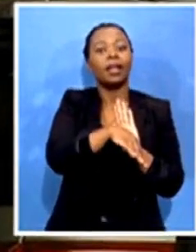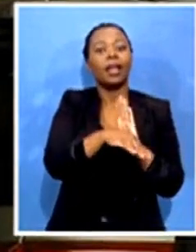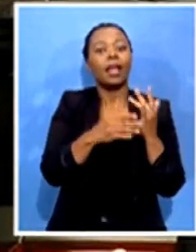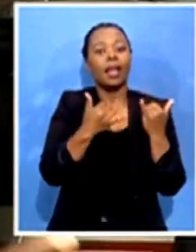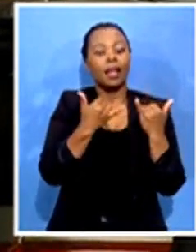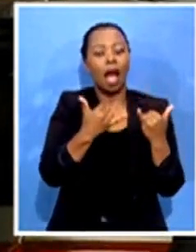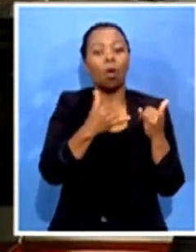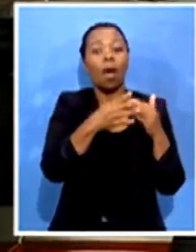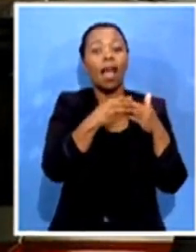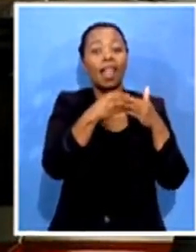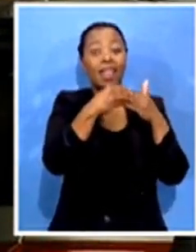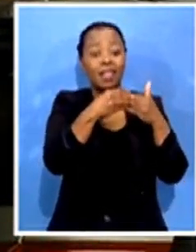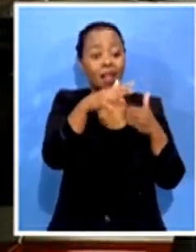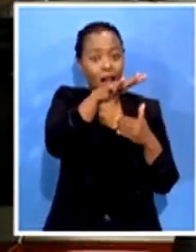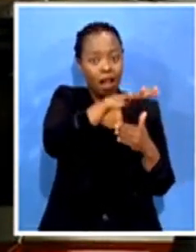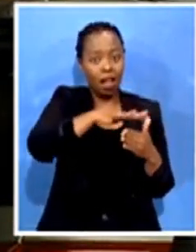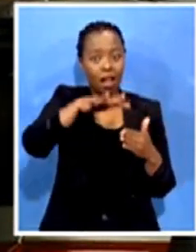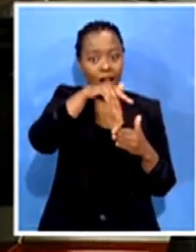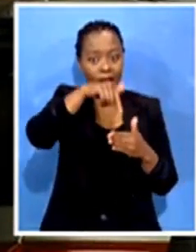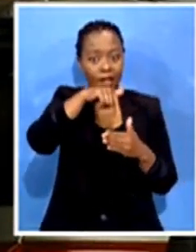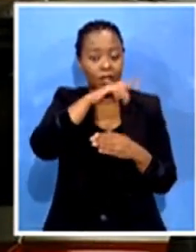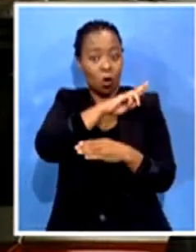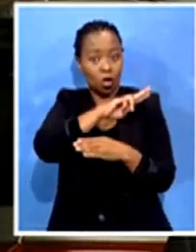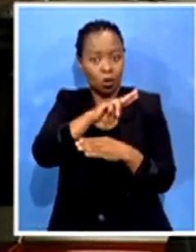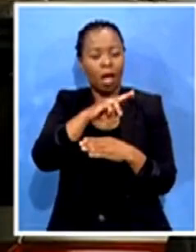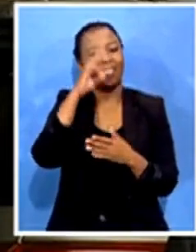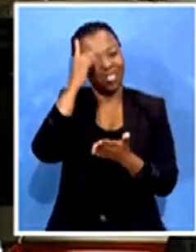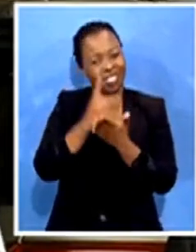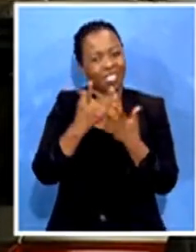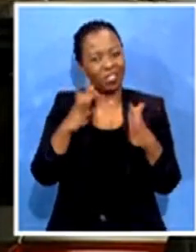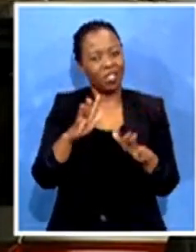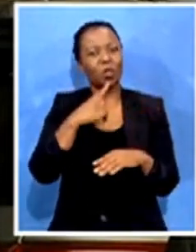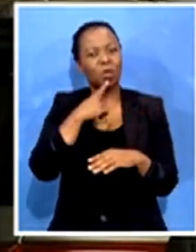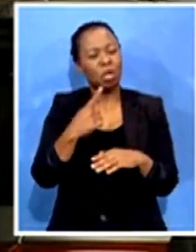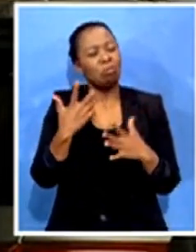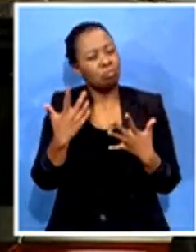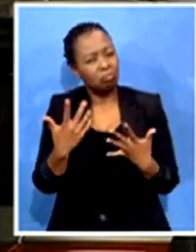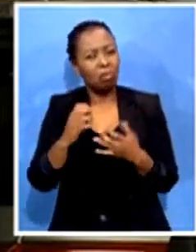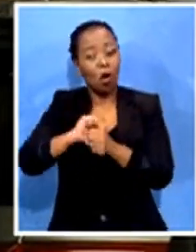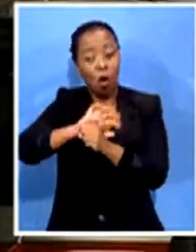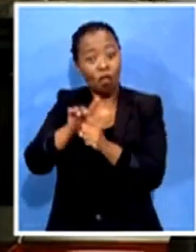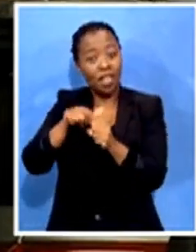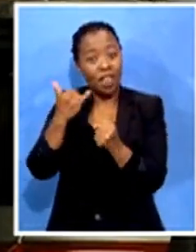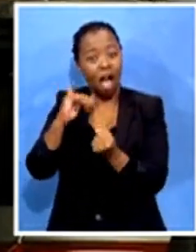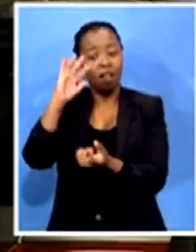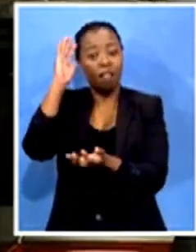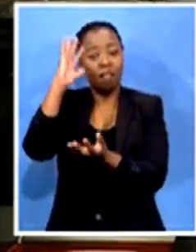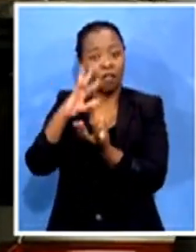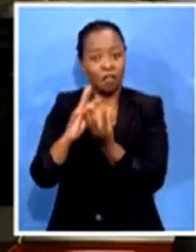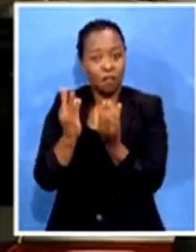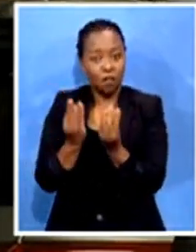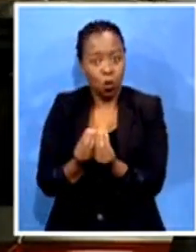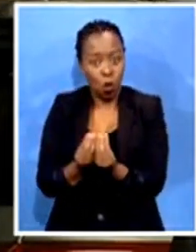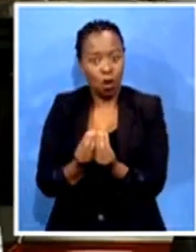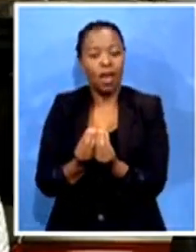decided because COVID patients are fewer, they must open that hospital for other patients. So they've been